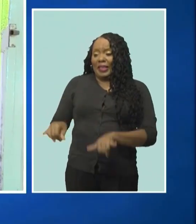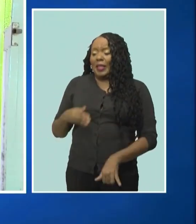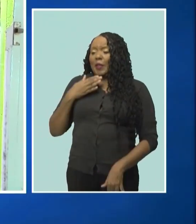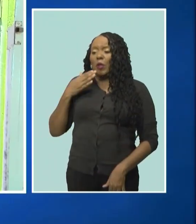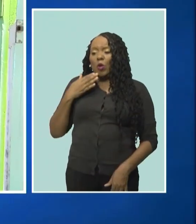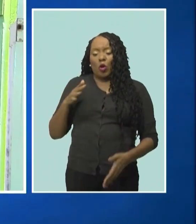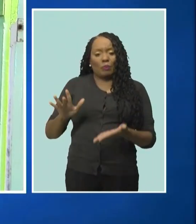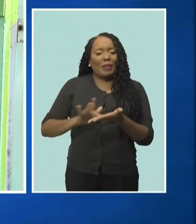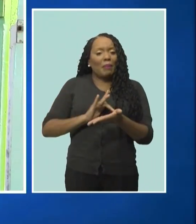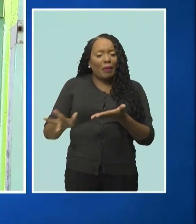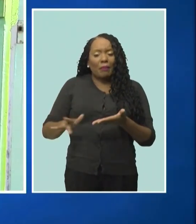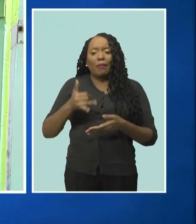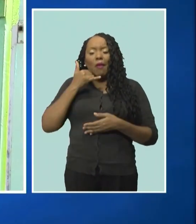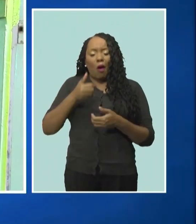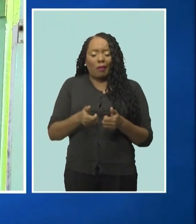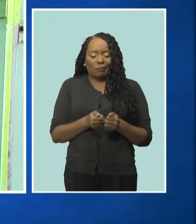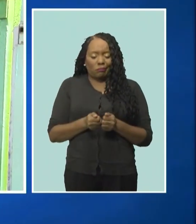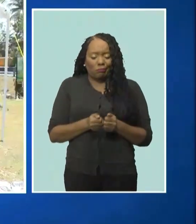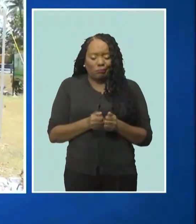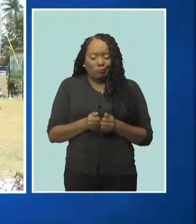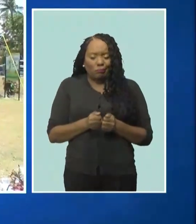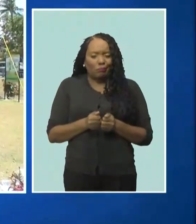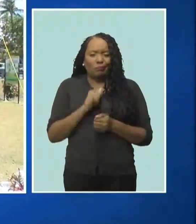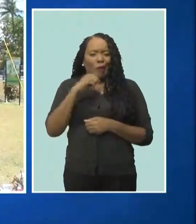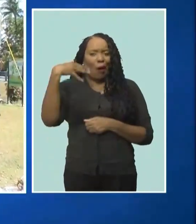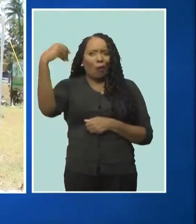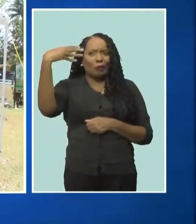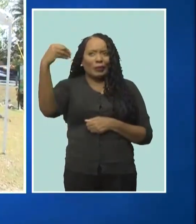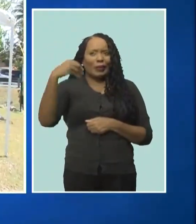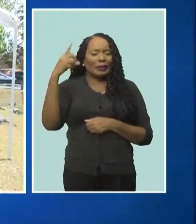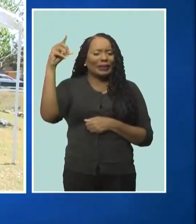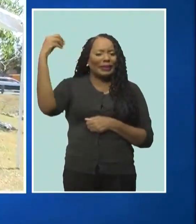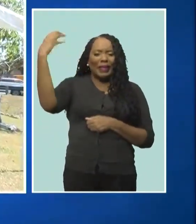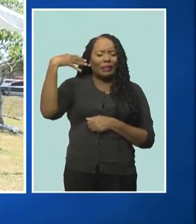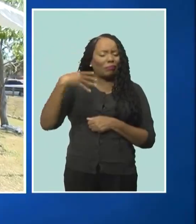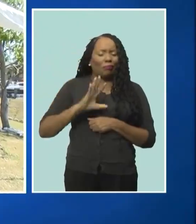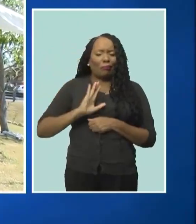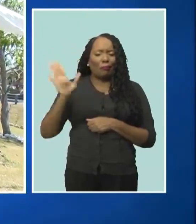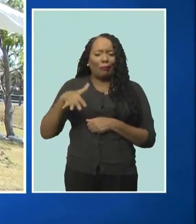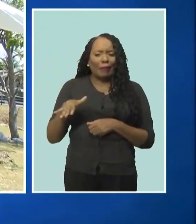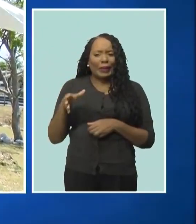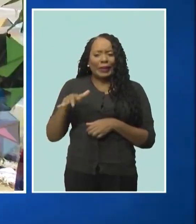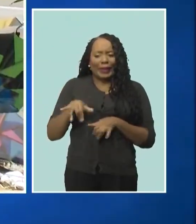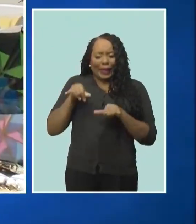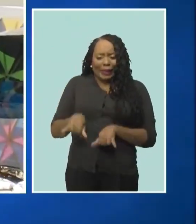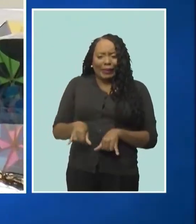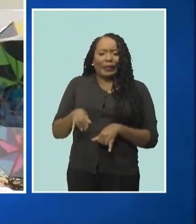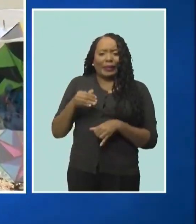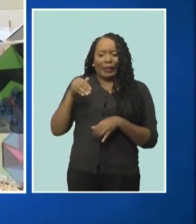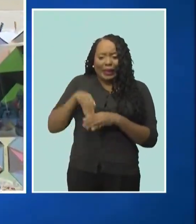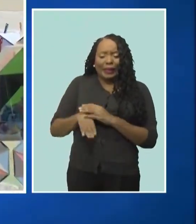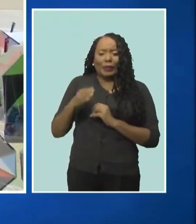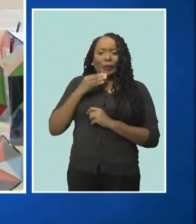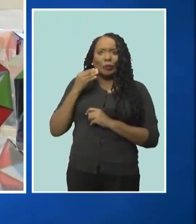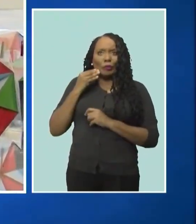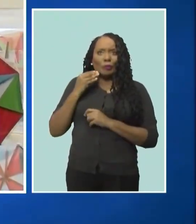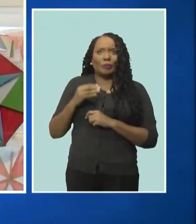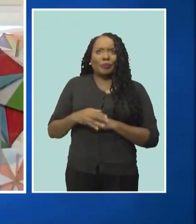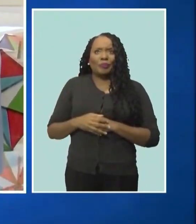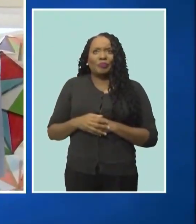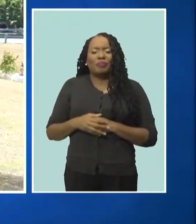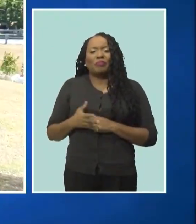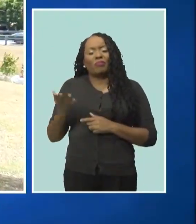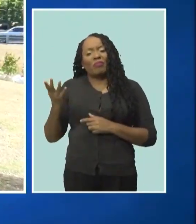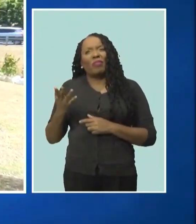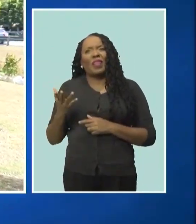phone, and so they can't get in the hot sun. Vendor Shakela, operating at Wildy, also reported slow kite sales.